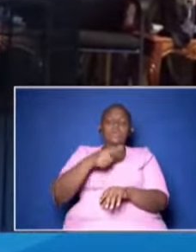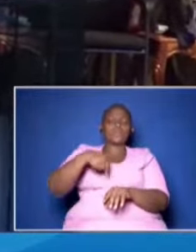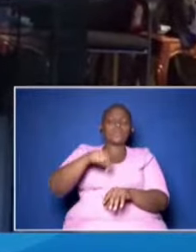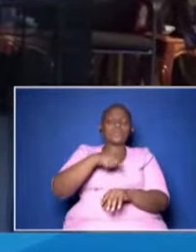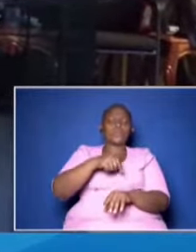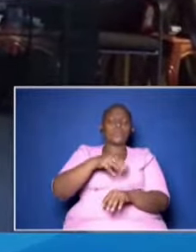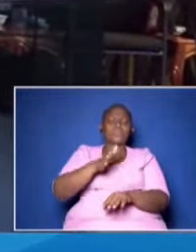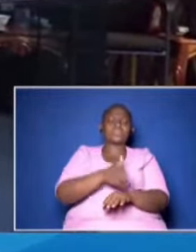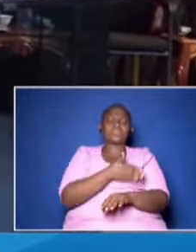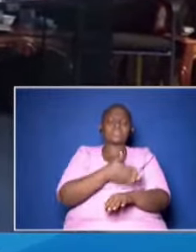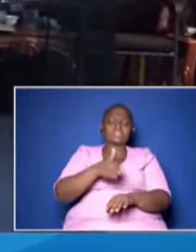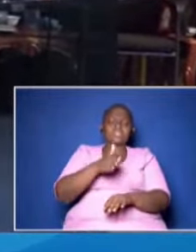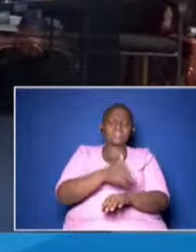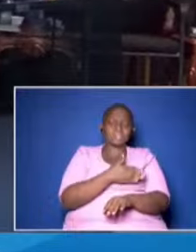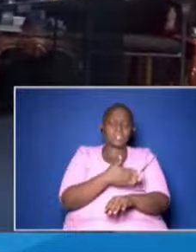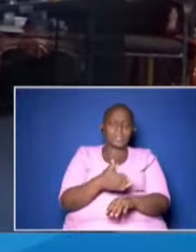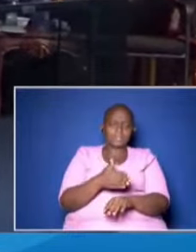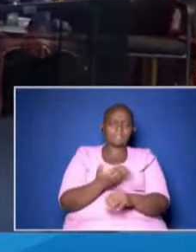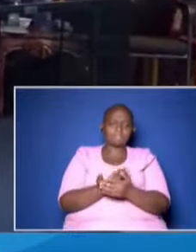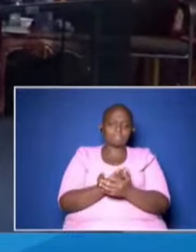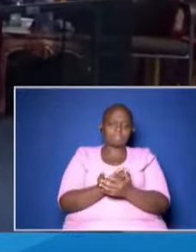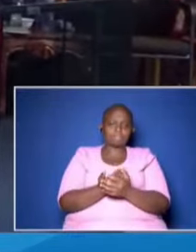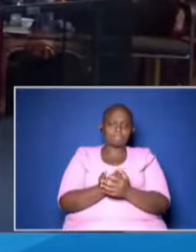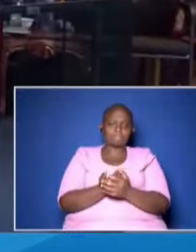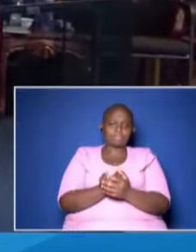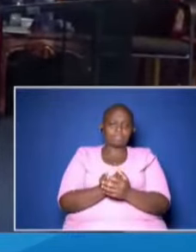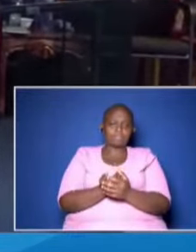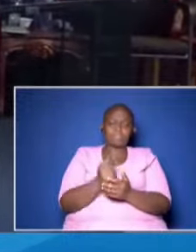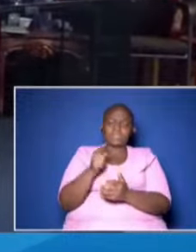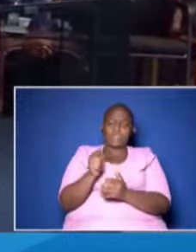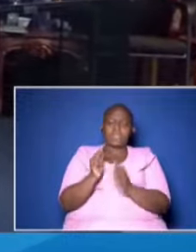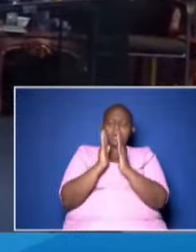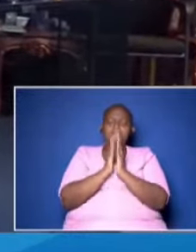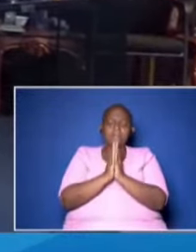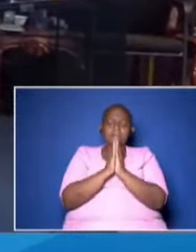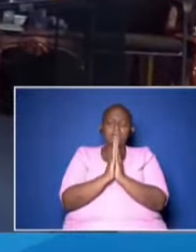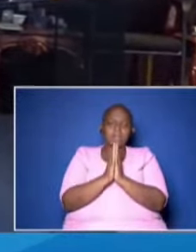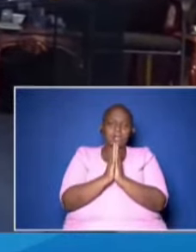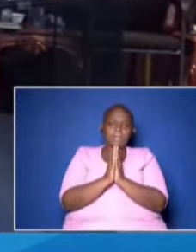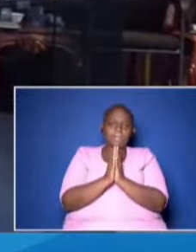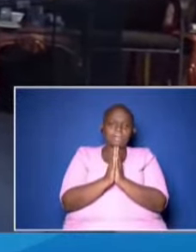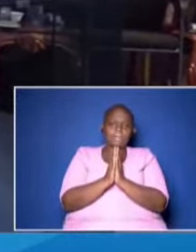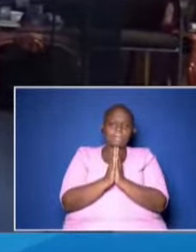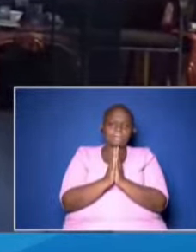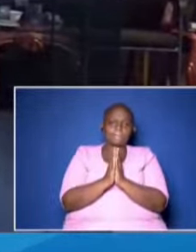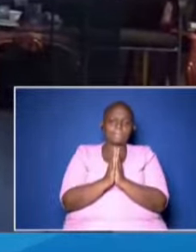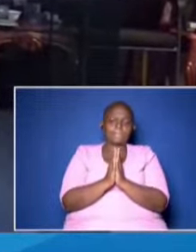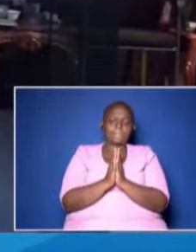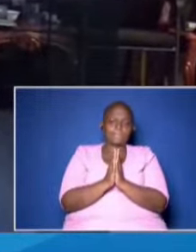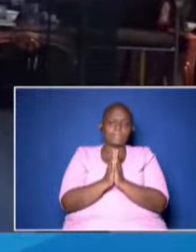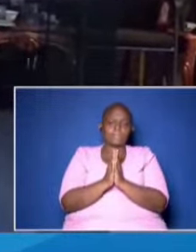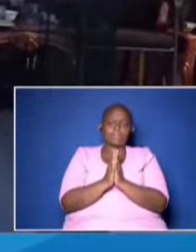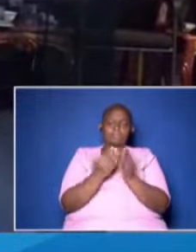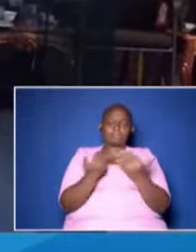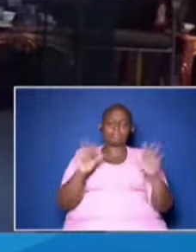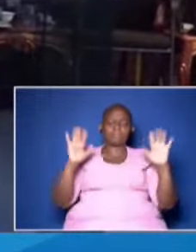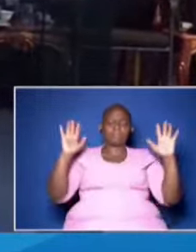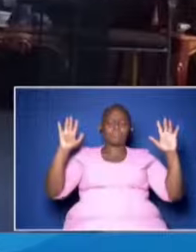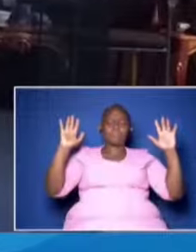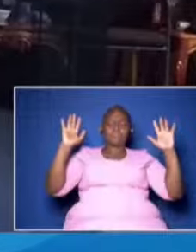this song it's a prayer lift your hands to